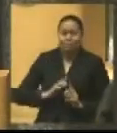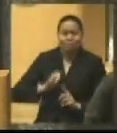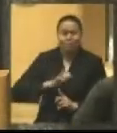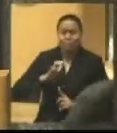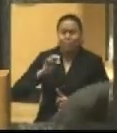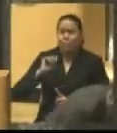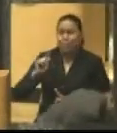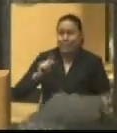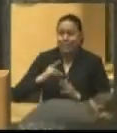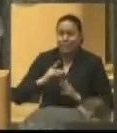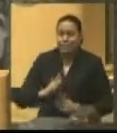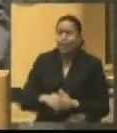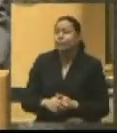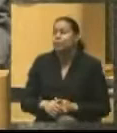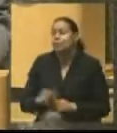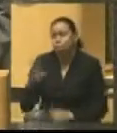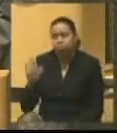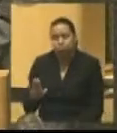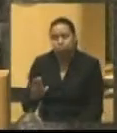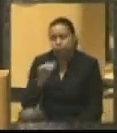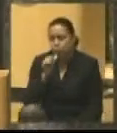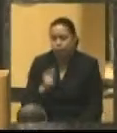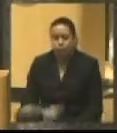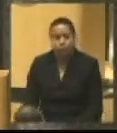biographer. So keep your hand down.